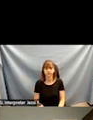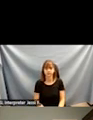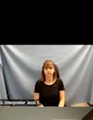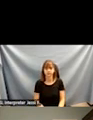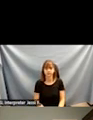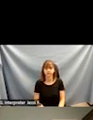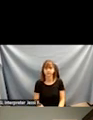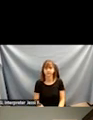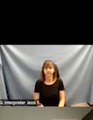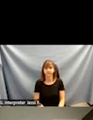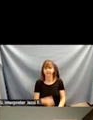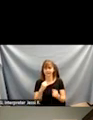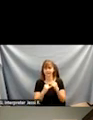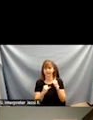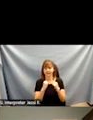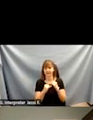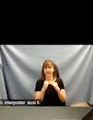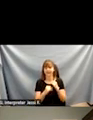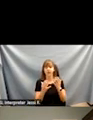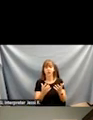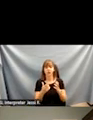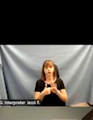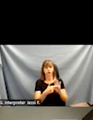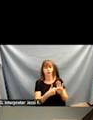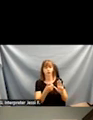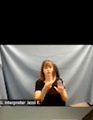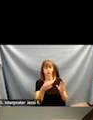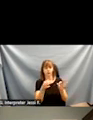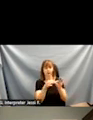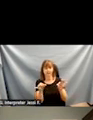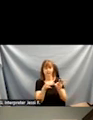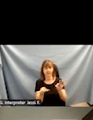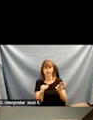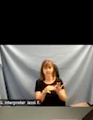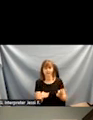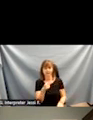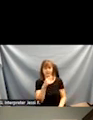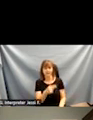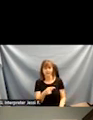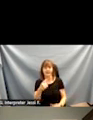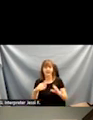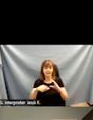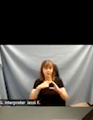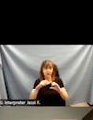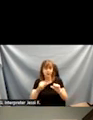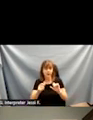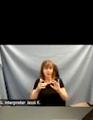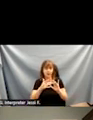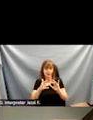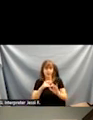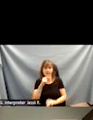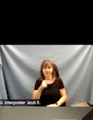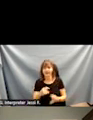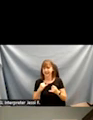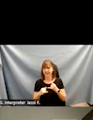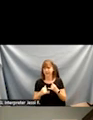Then lastly, I just want to leave you with a few links to our website, our email address where you can connect with us. And we do have